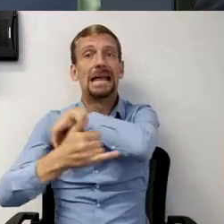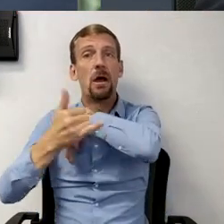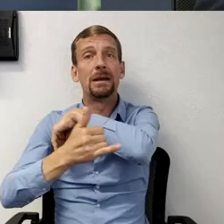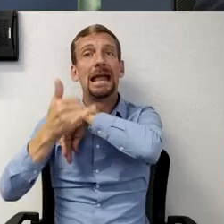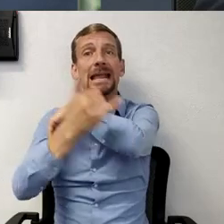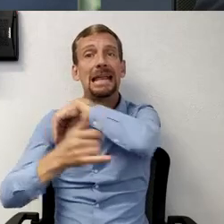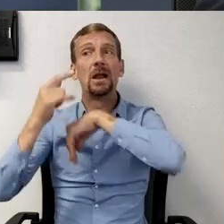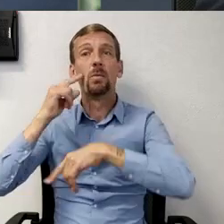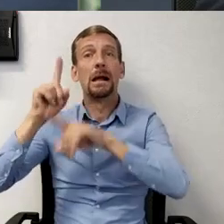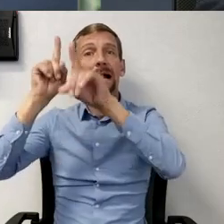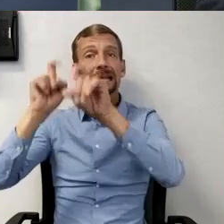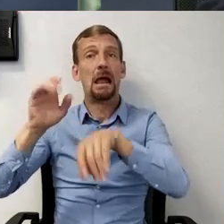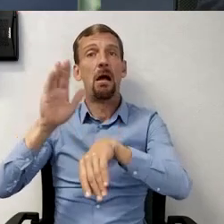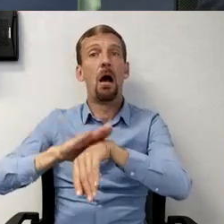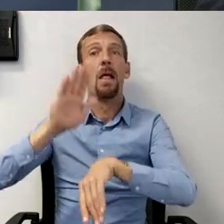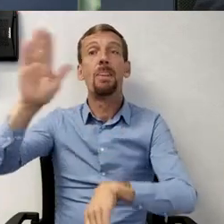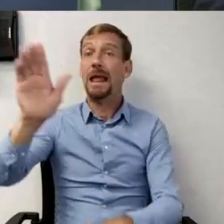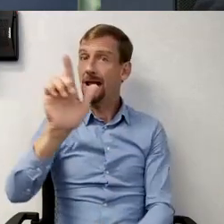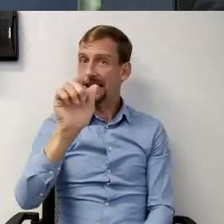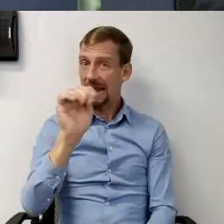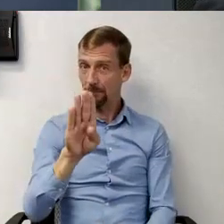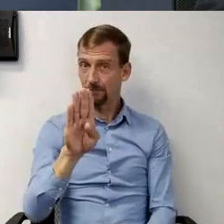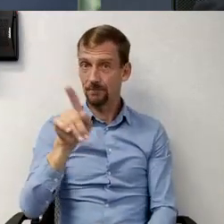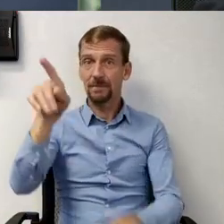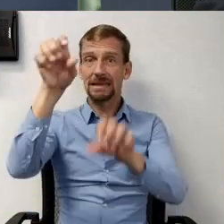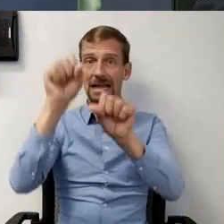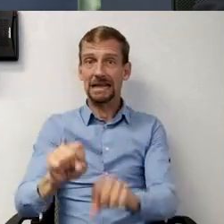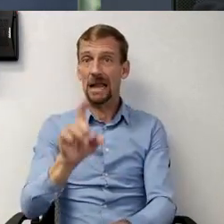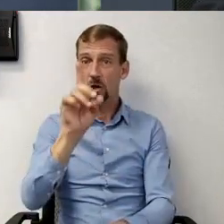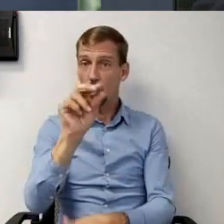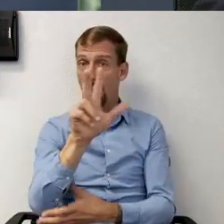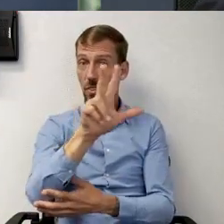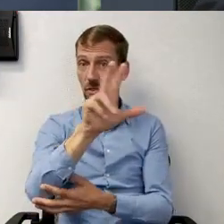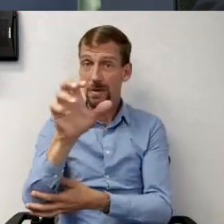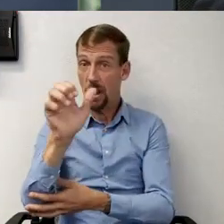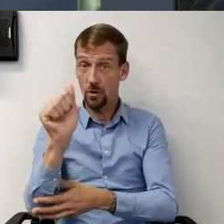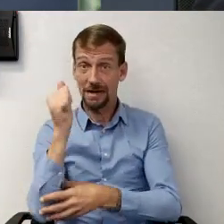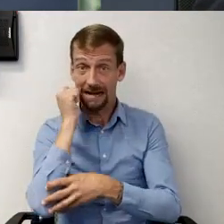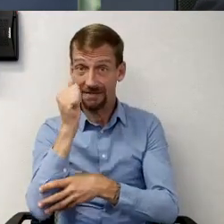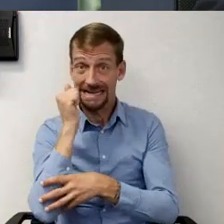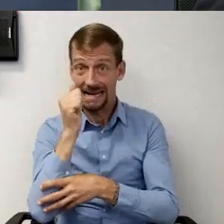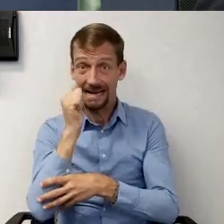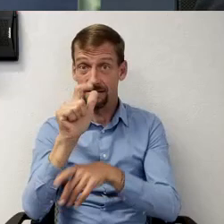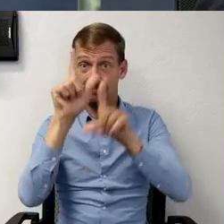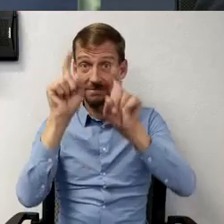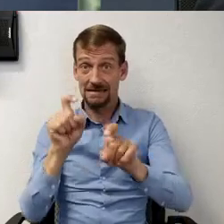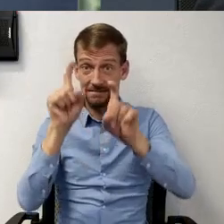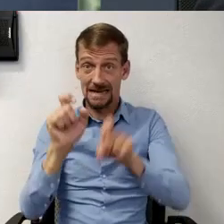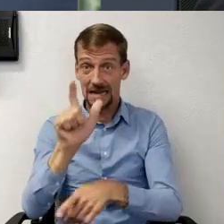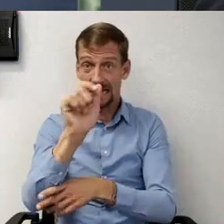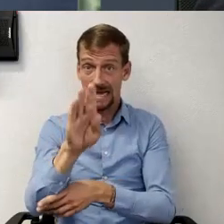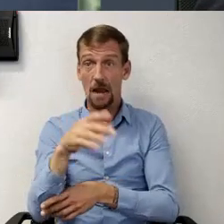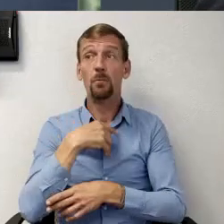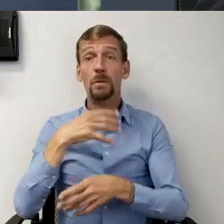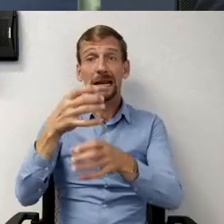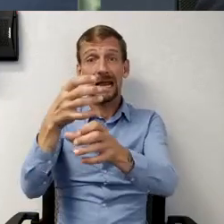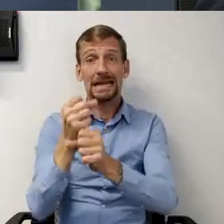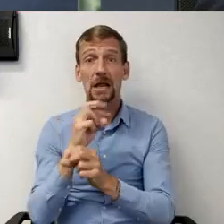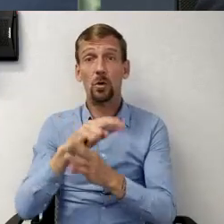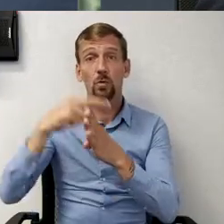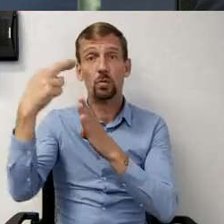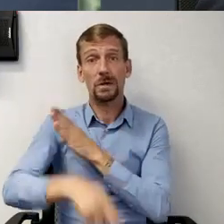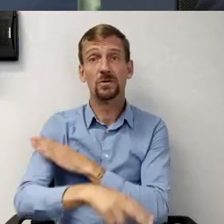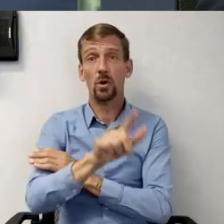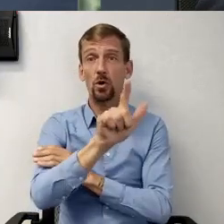will test it on their lab. They're able to do 300 lab tests a day now, and we generally get results back from them in 24